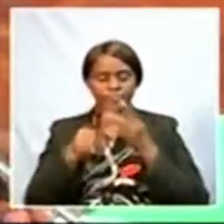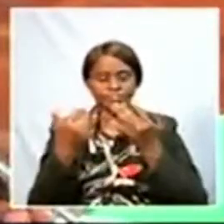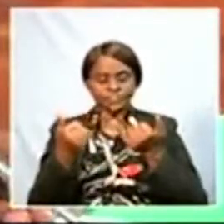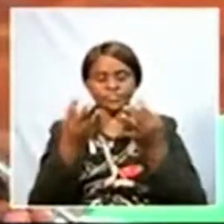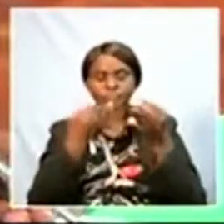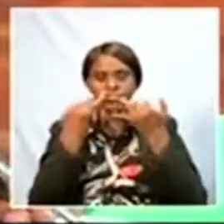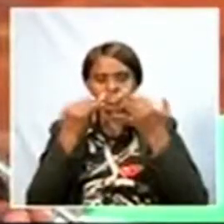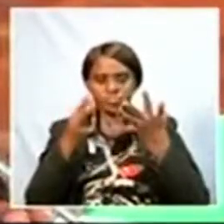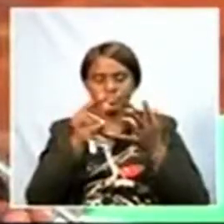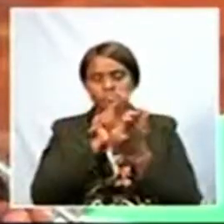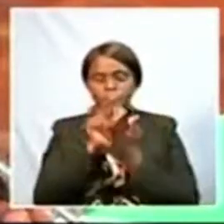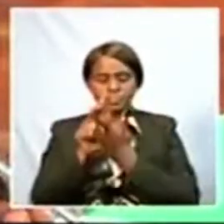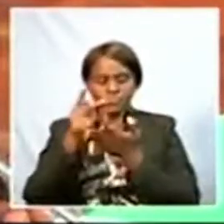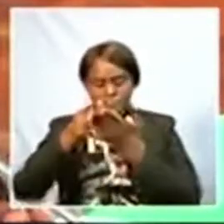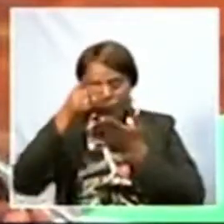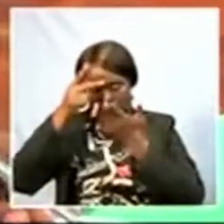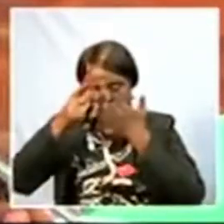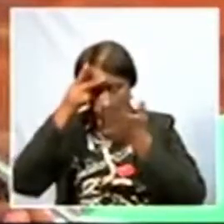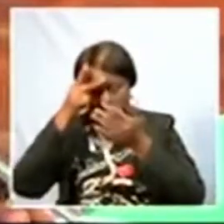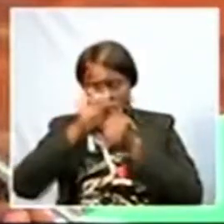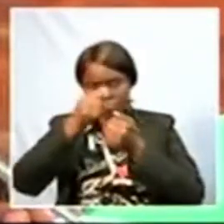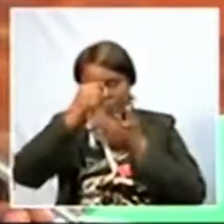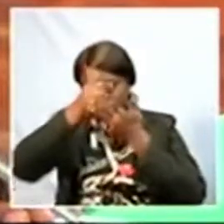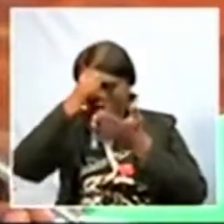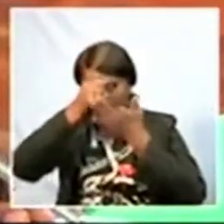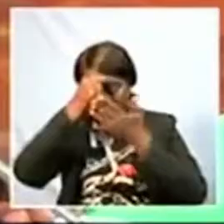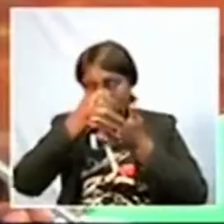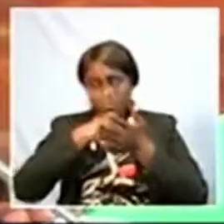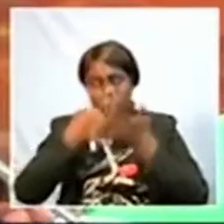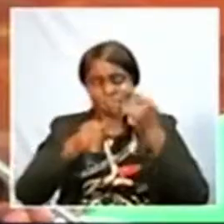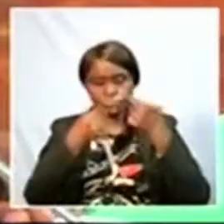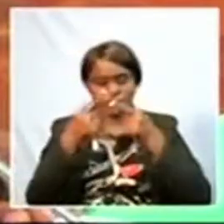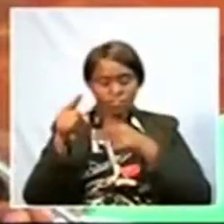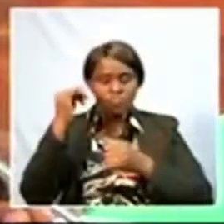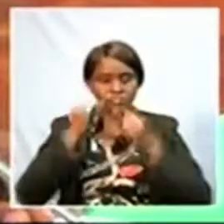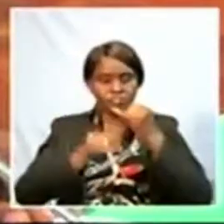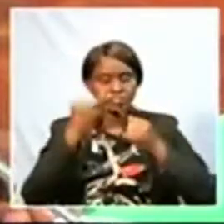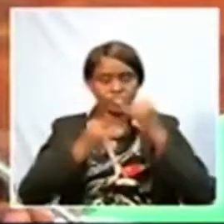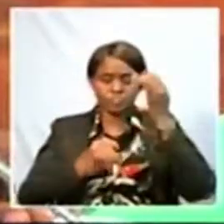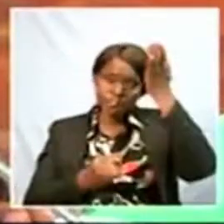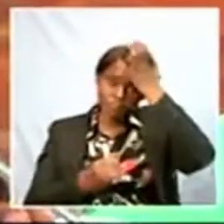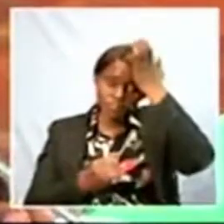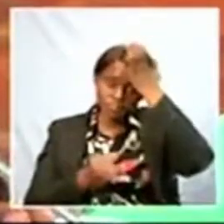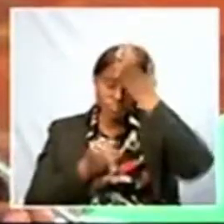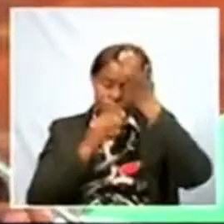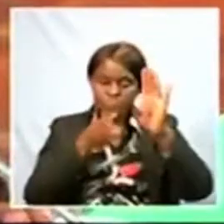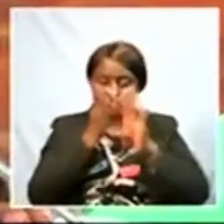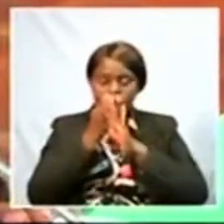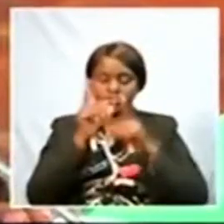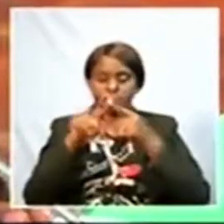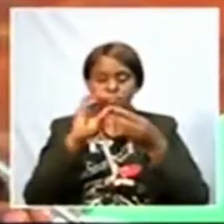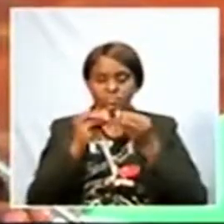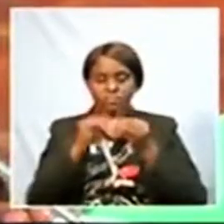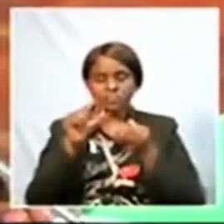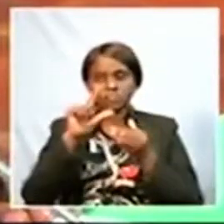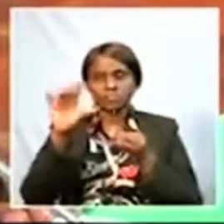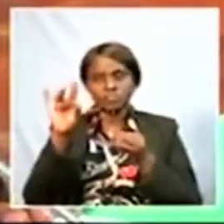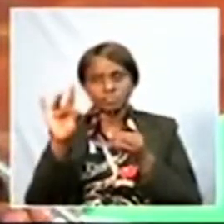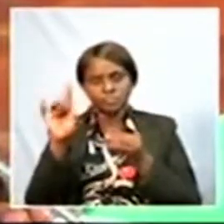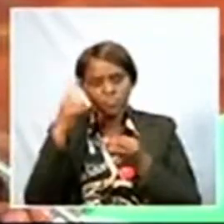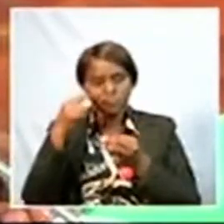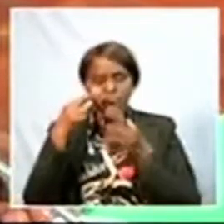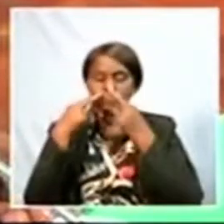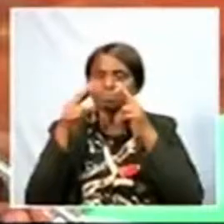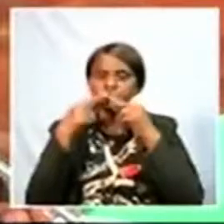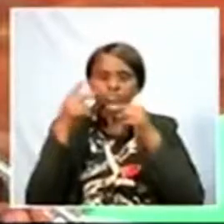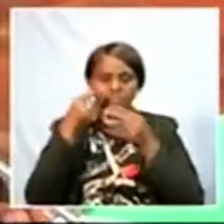to state that the approved pupils and students have various completion dates. Refer to Appendix 28 for